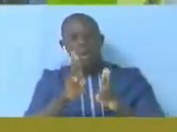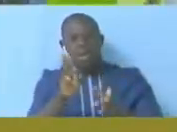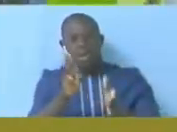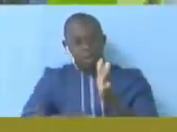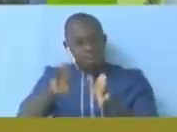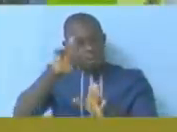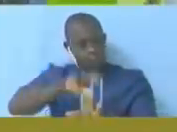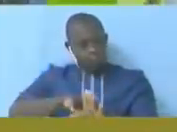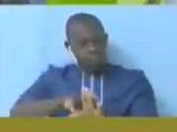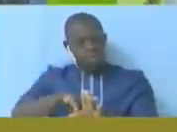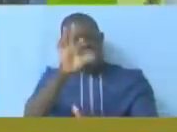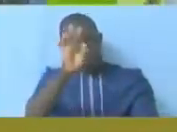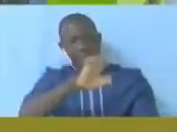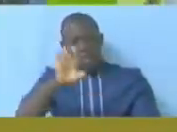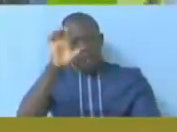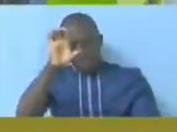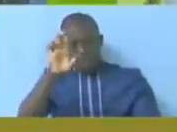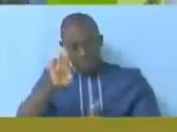Reconciliation